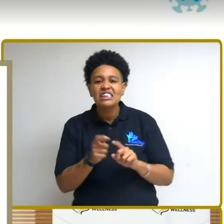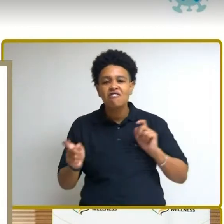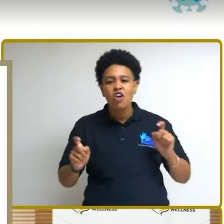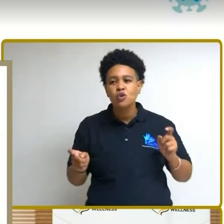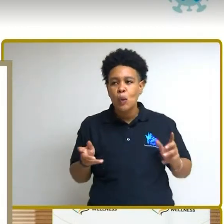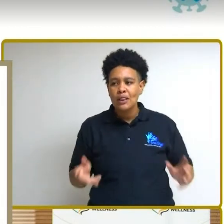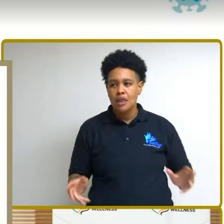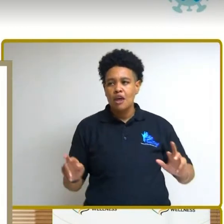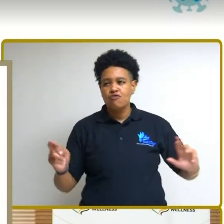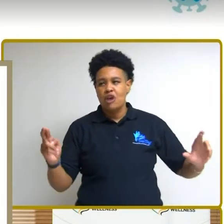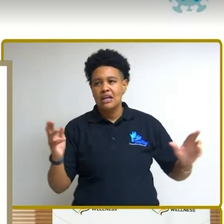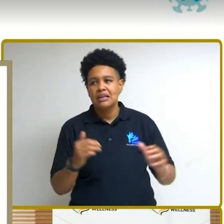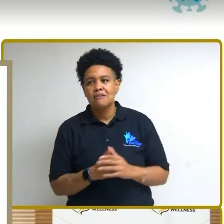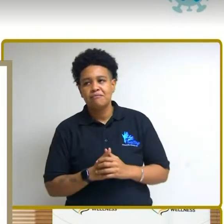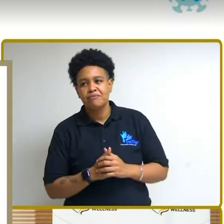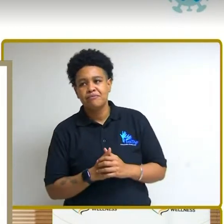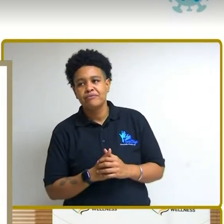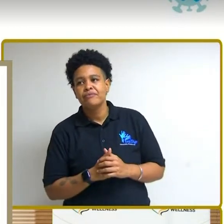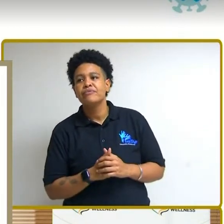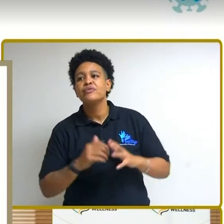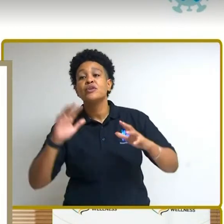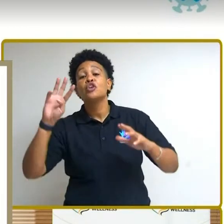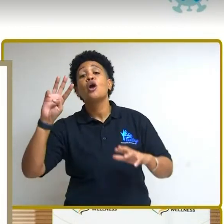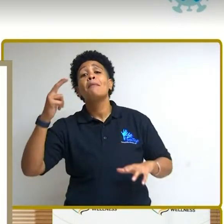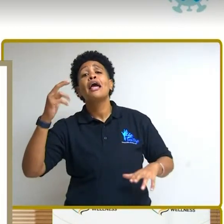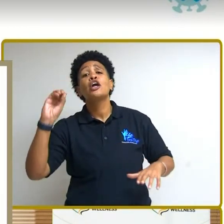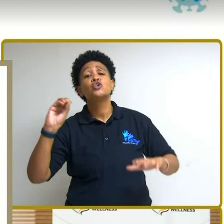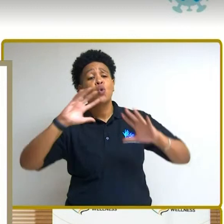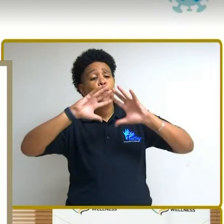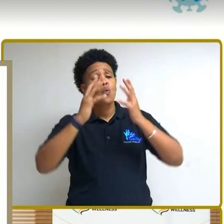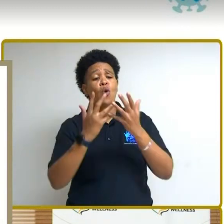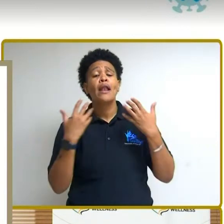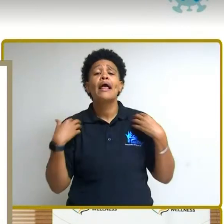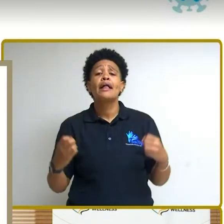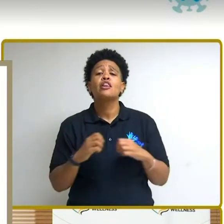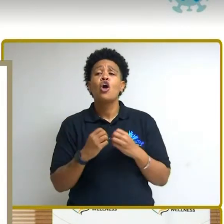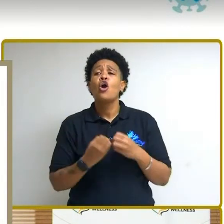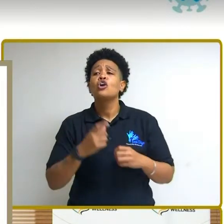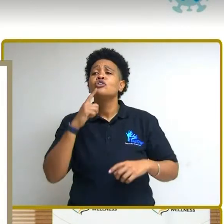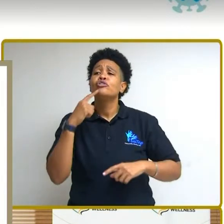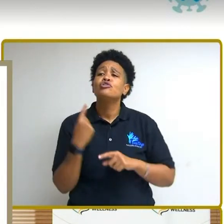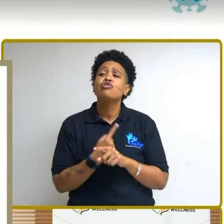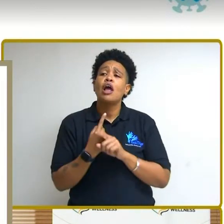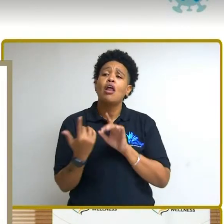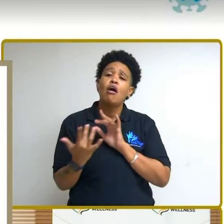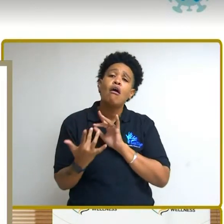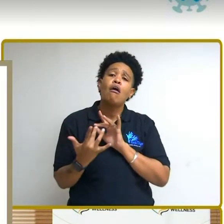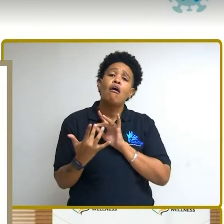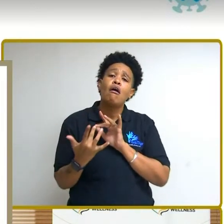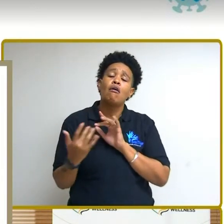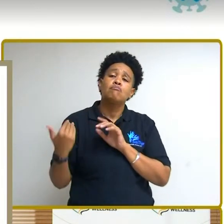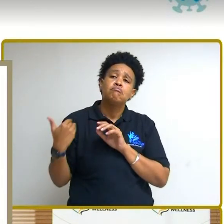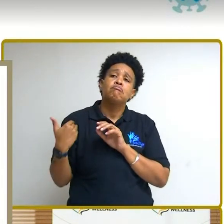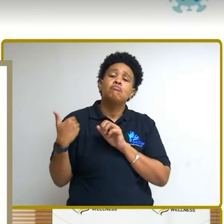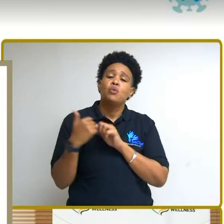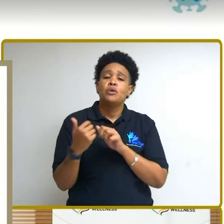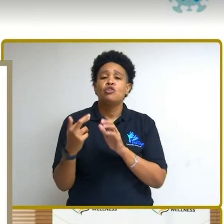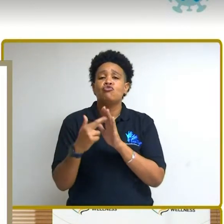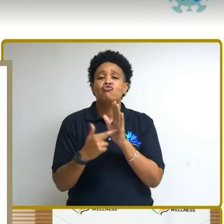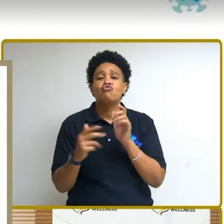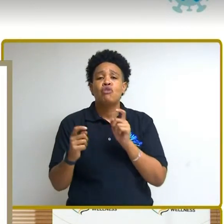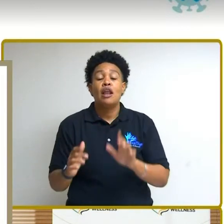are in place. The World Health Organization is in regular contact with regulatory